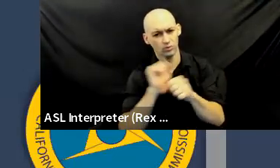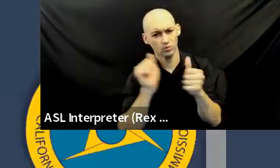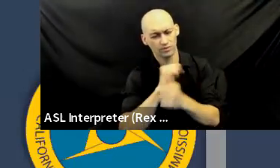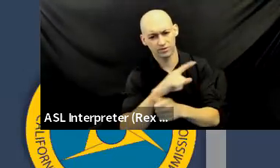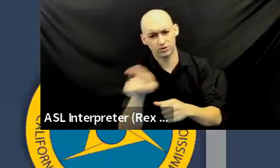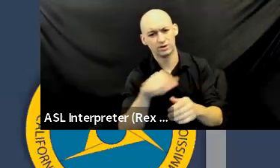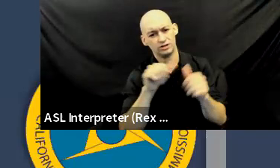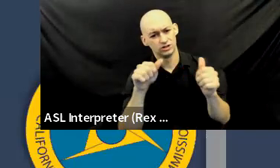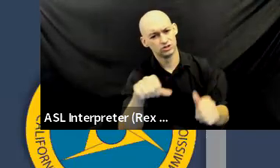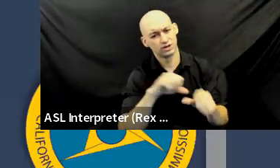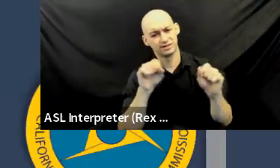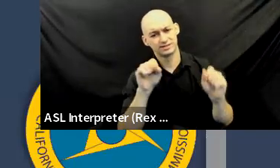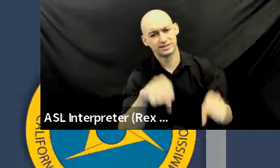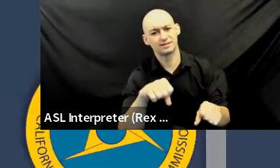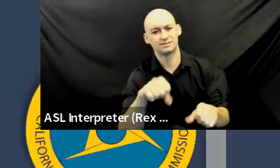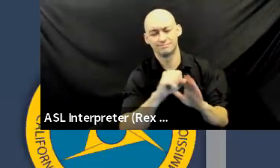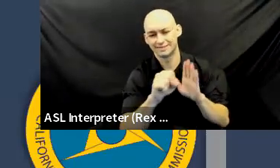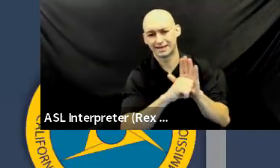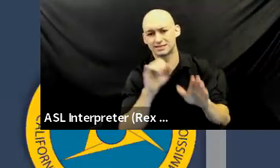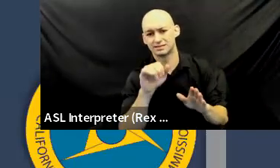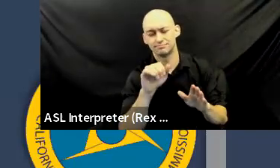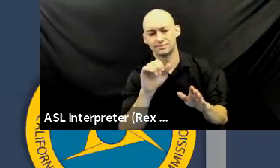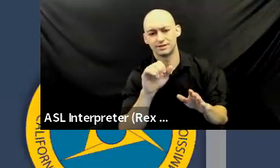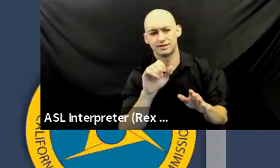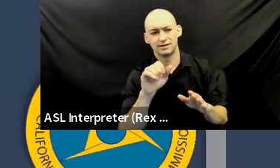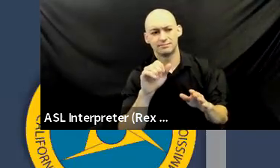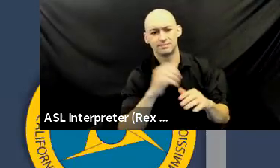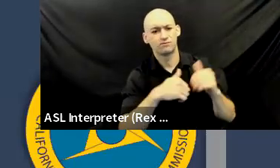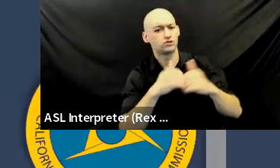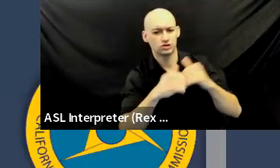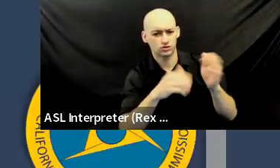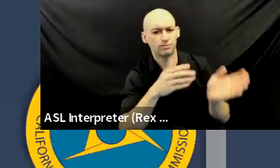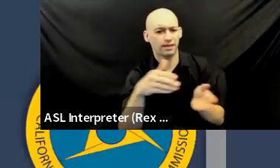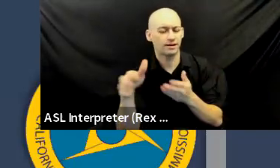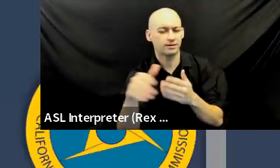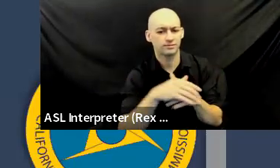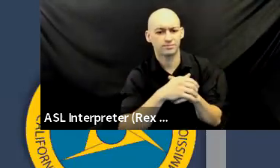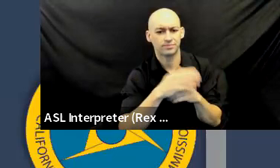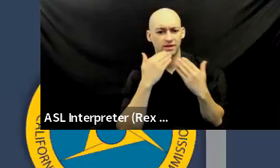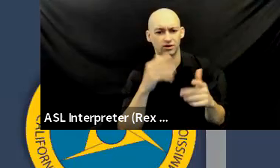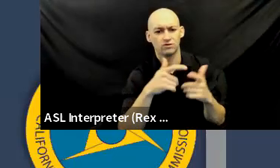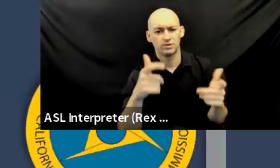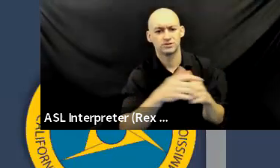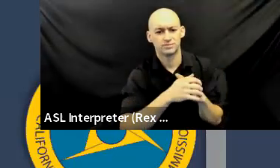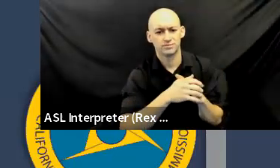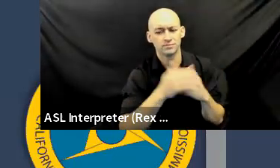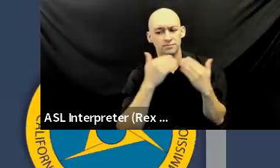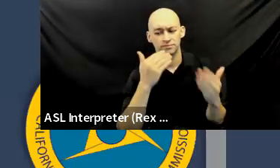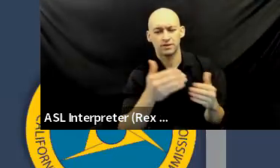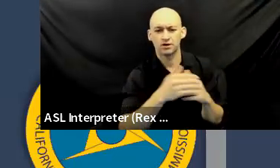state's transportation infrastructure moving forward. Thank you very much. Great, thank you. Do you have any